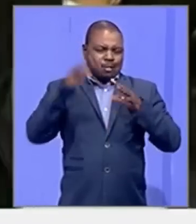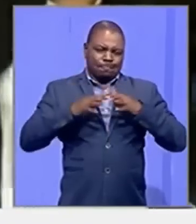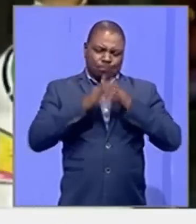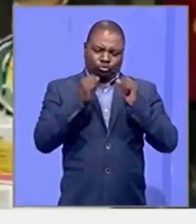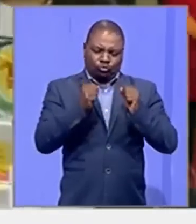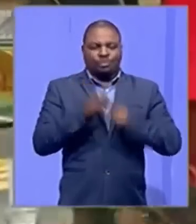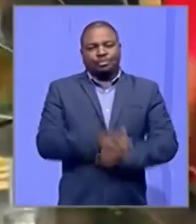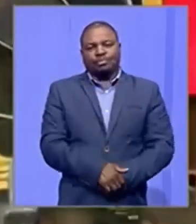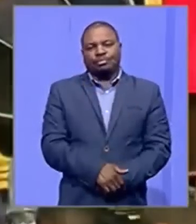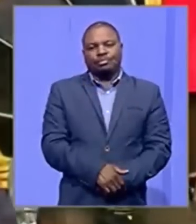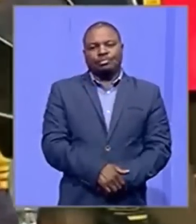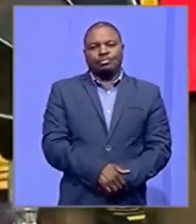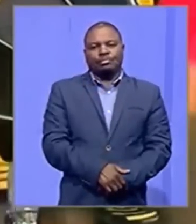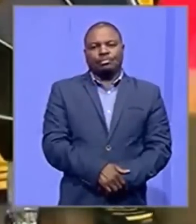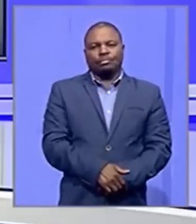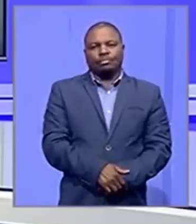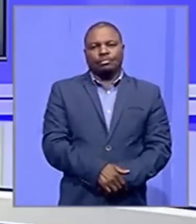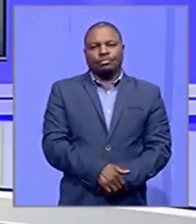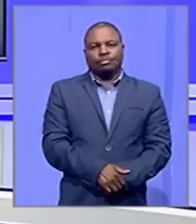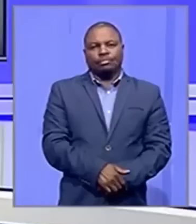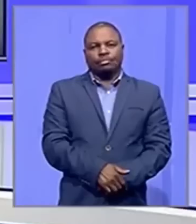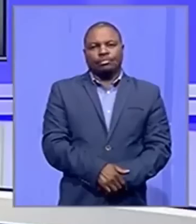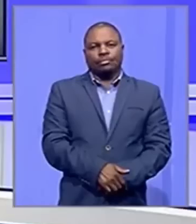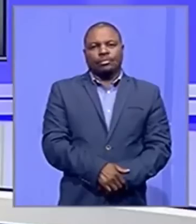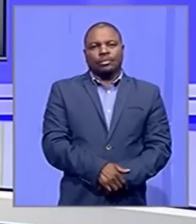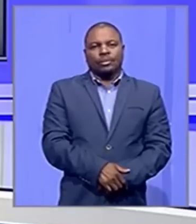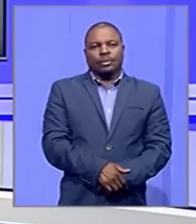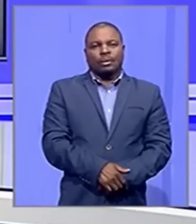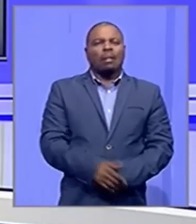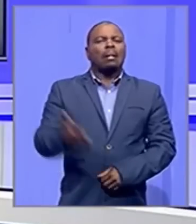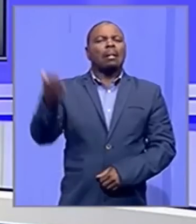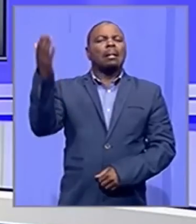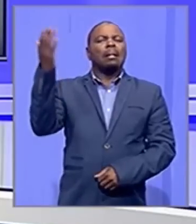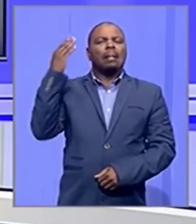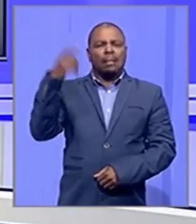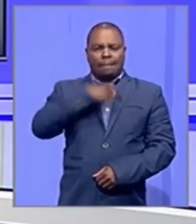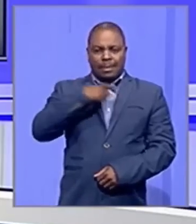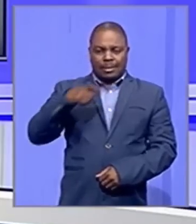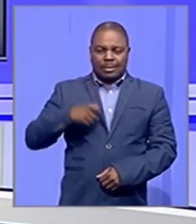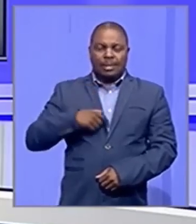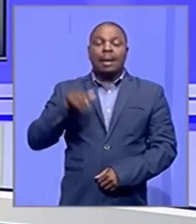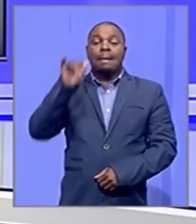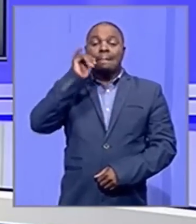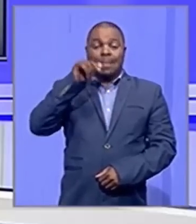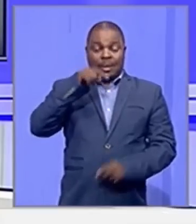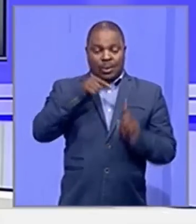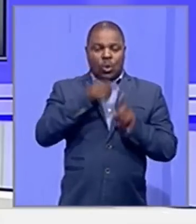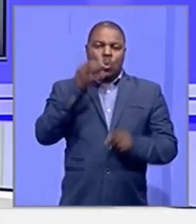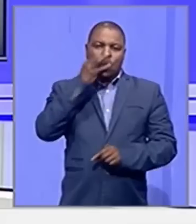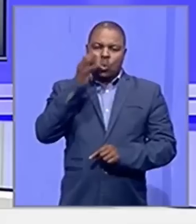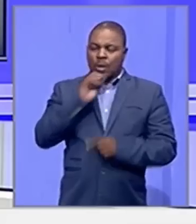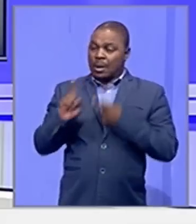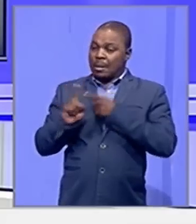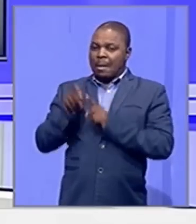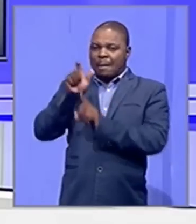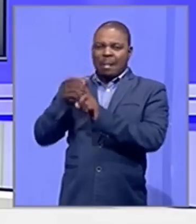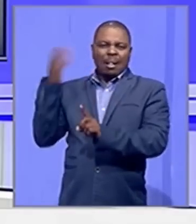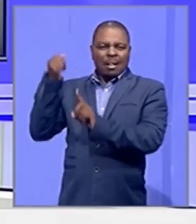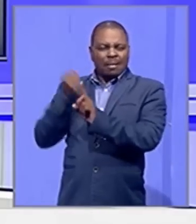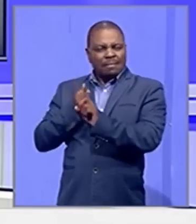Mopresidente wa peleng Thabo Mbeki o hlalositše molwela ditokelo le